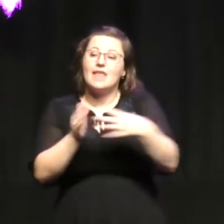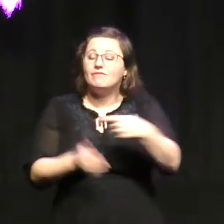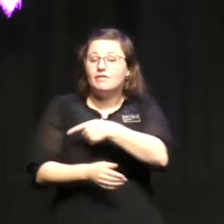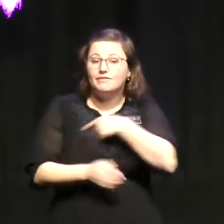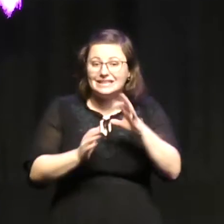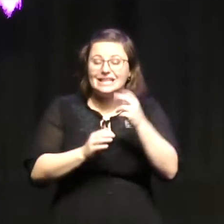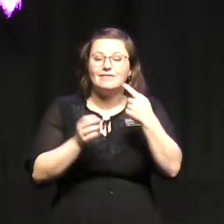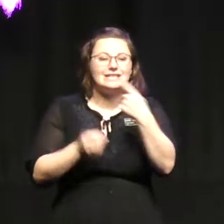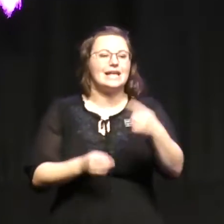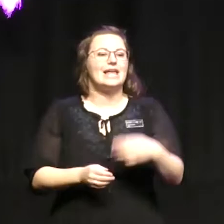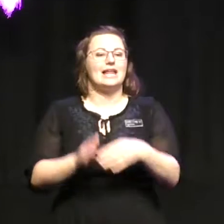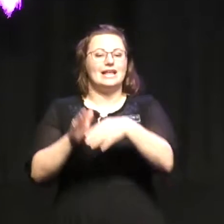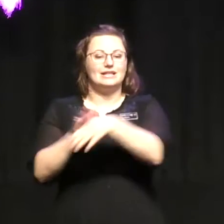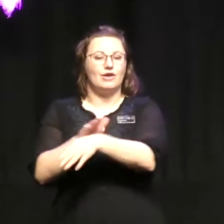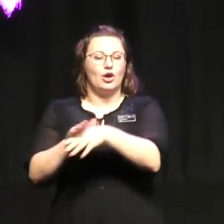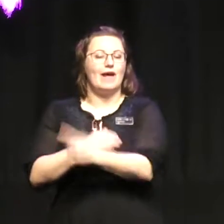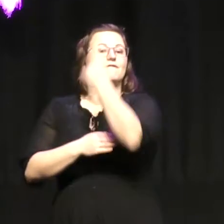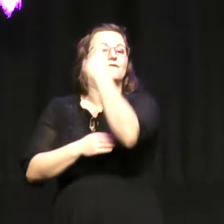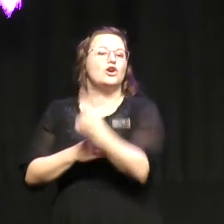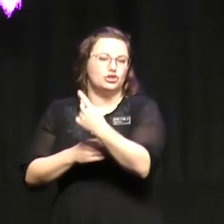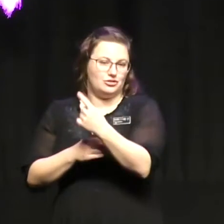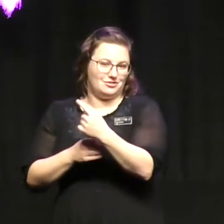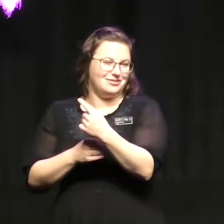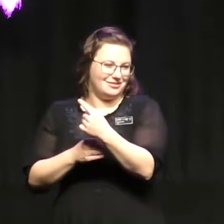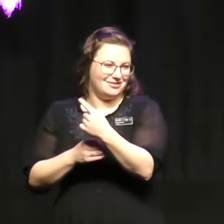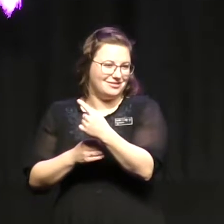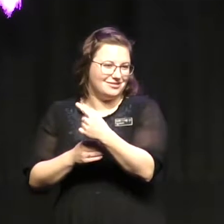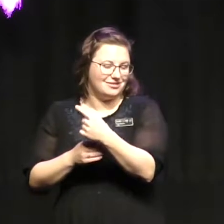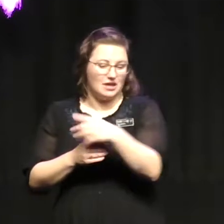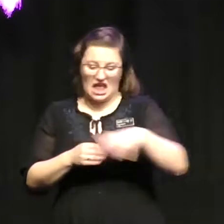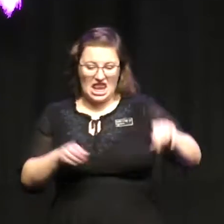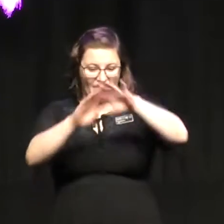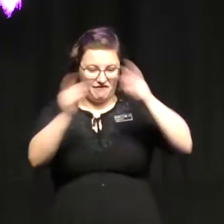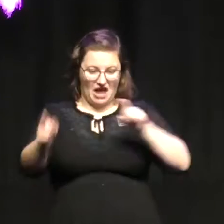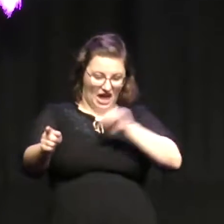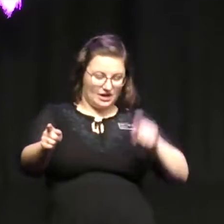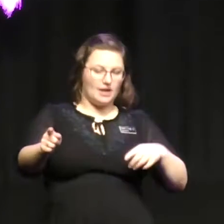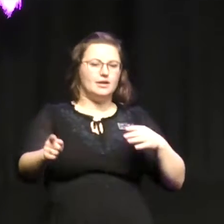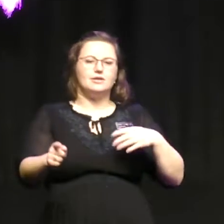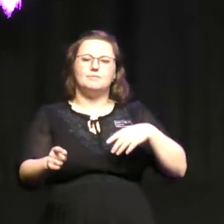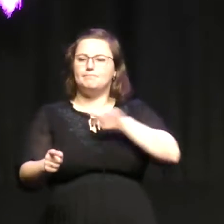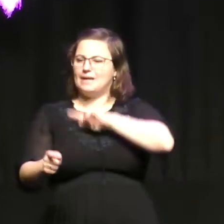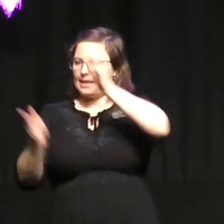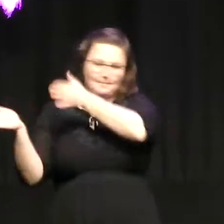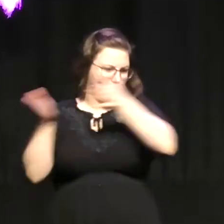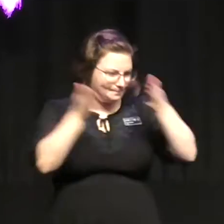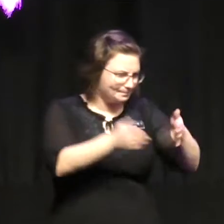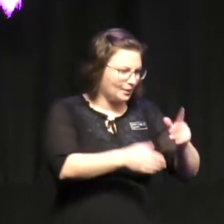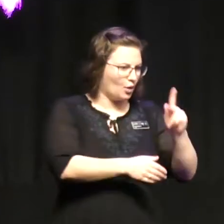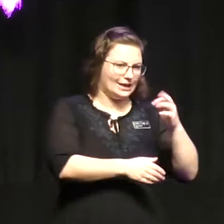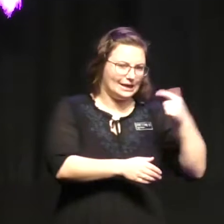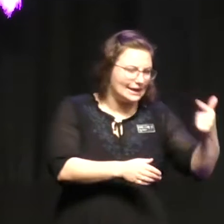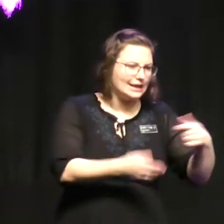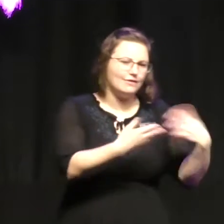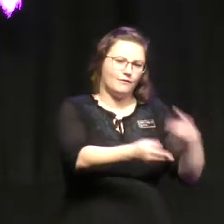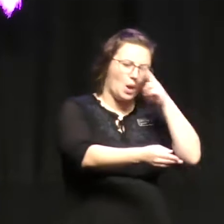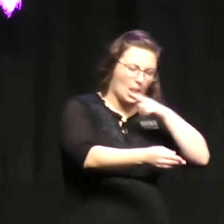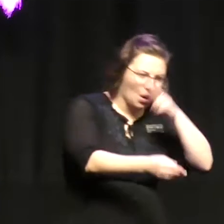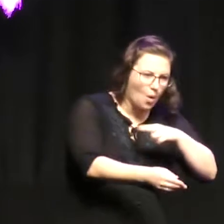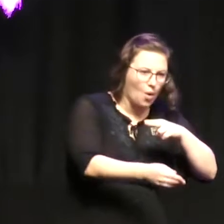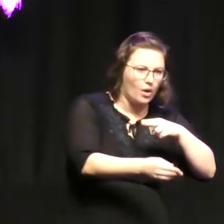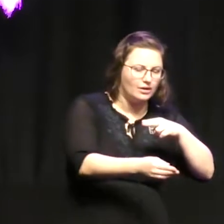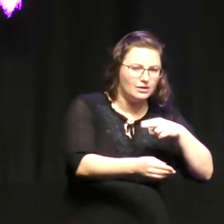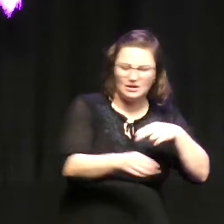it savings first. World over, more emphasis is placed on credit at the cost